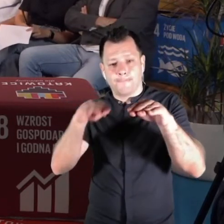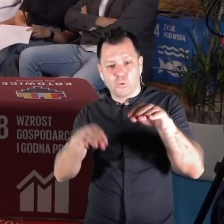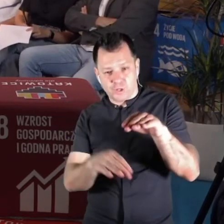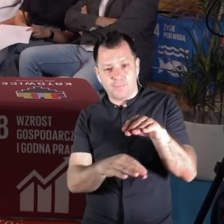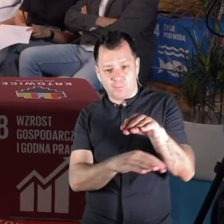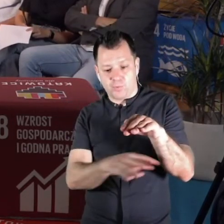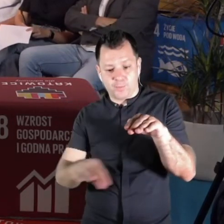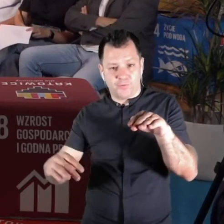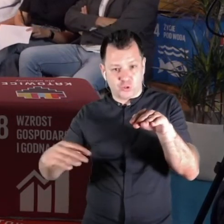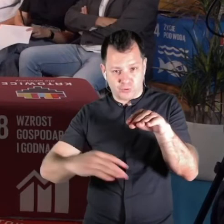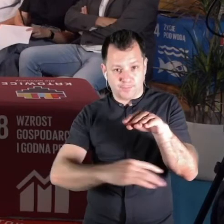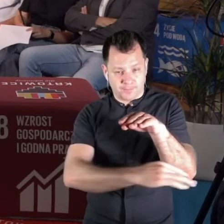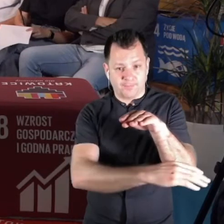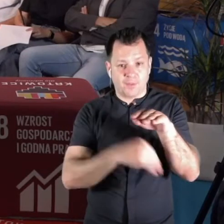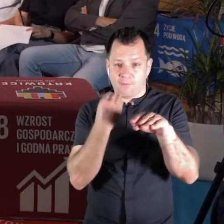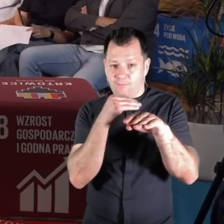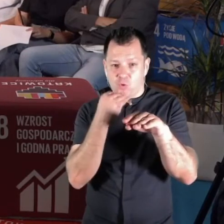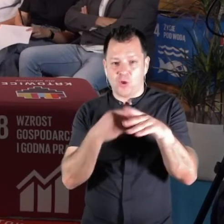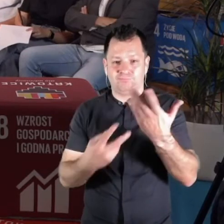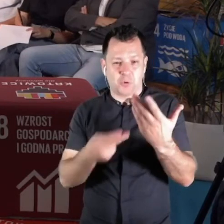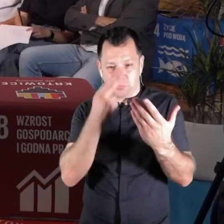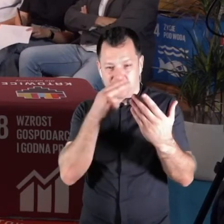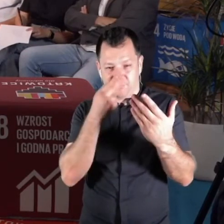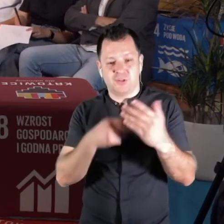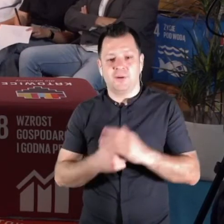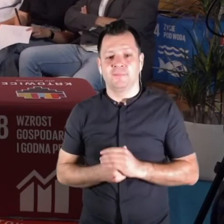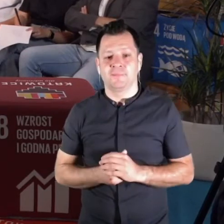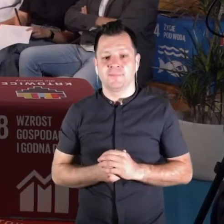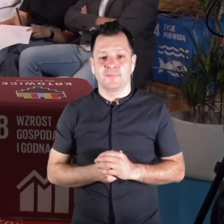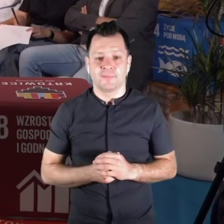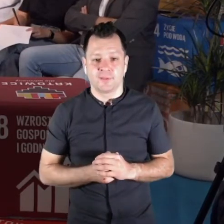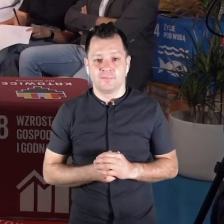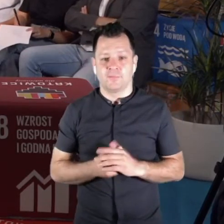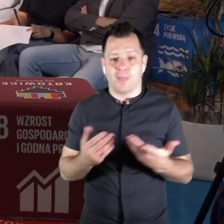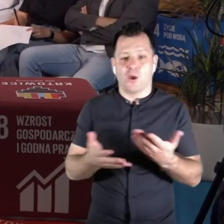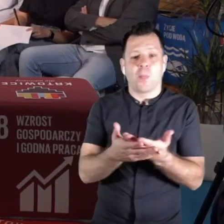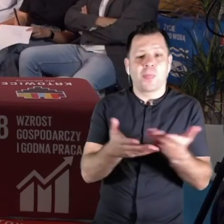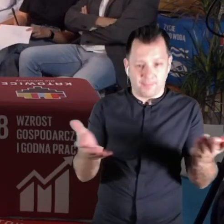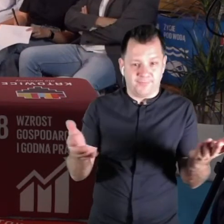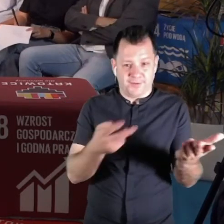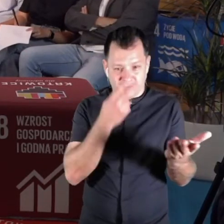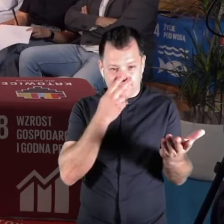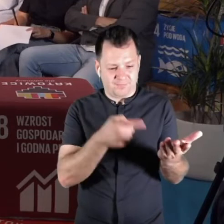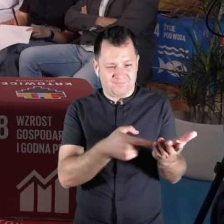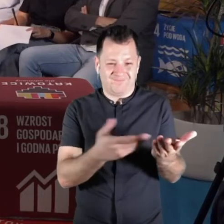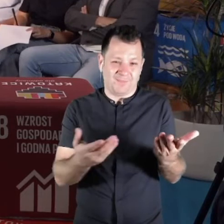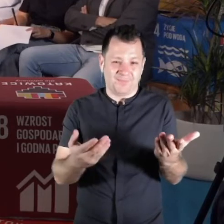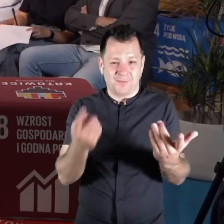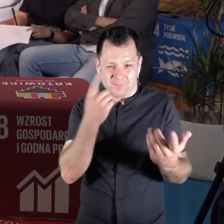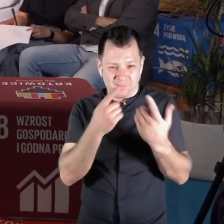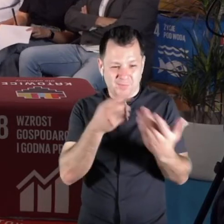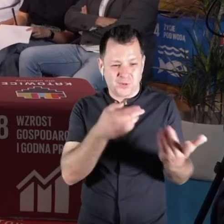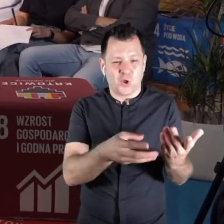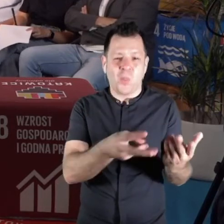the city that you don't see. So on the surface you think that the soil is dry, but it might be